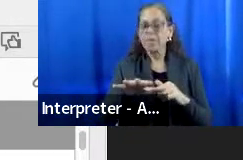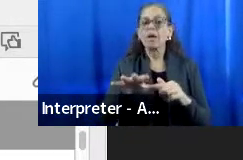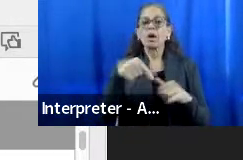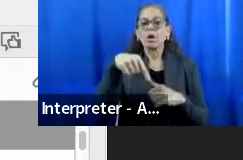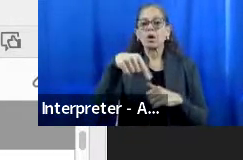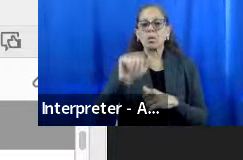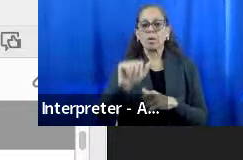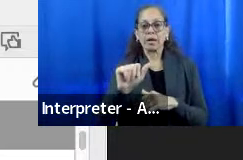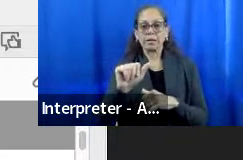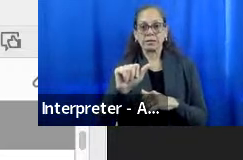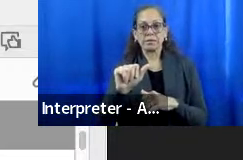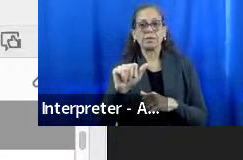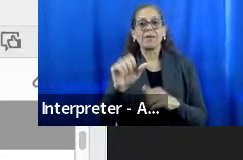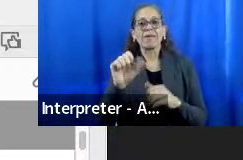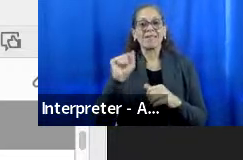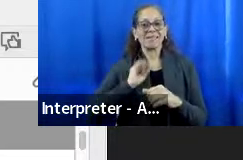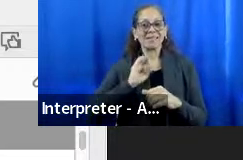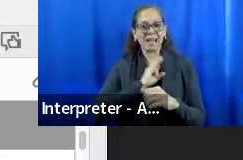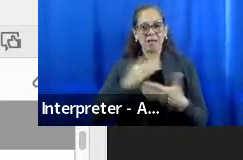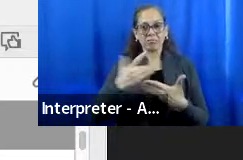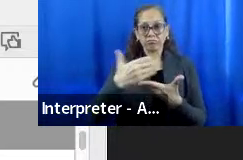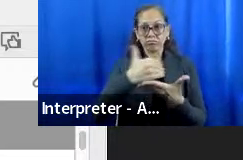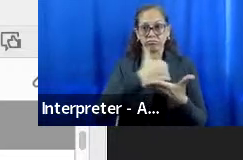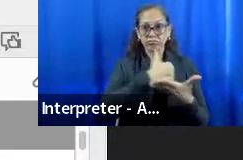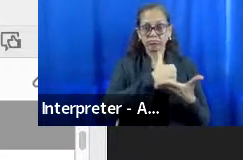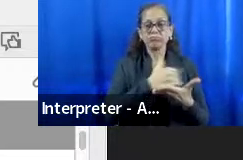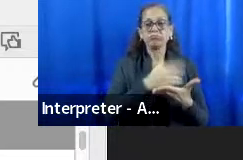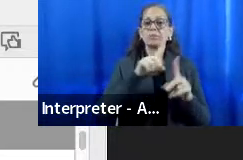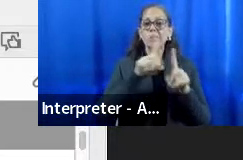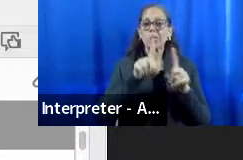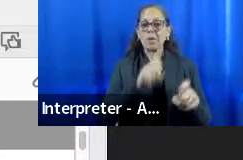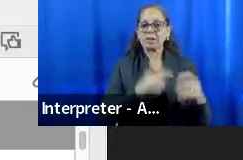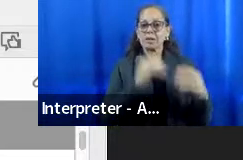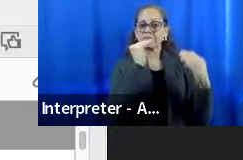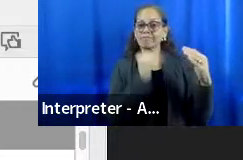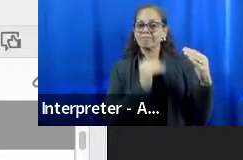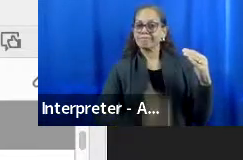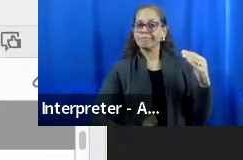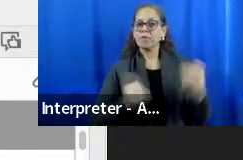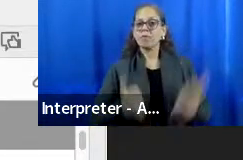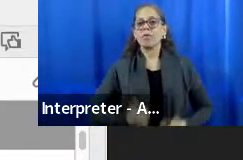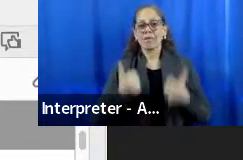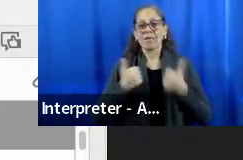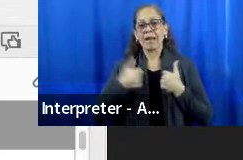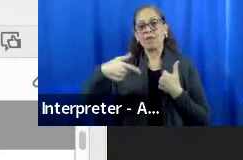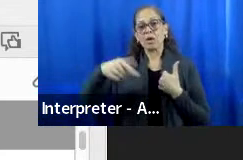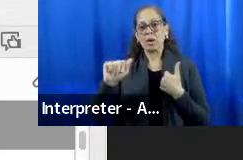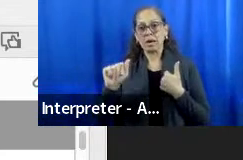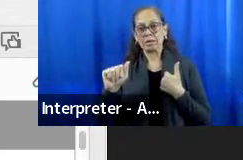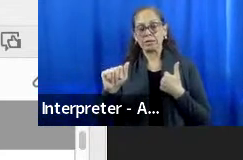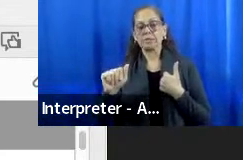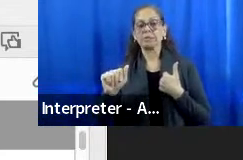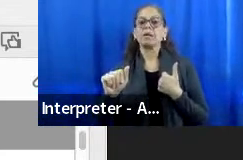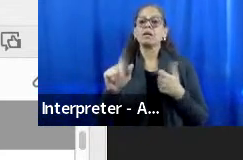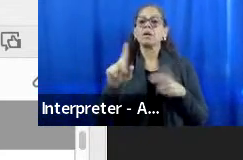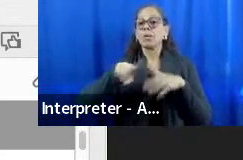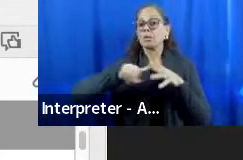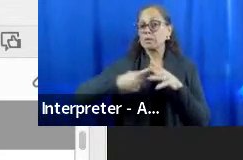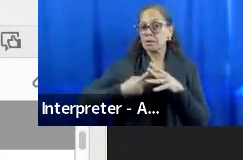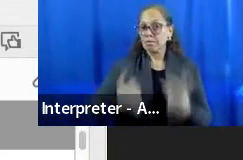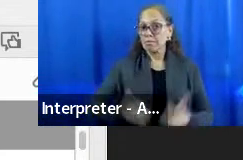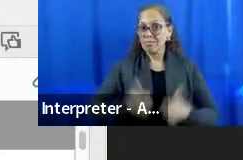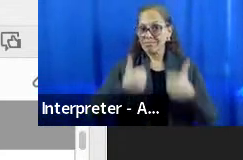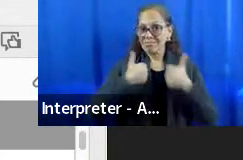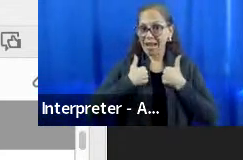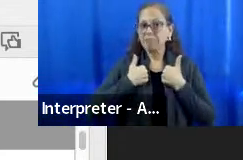feature. Staff will collect the questions and queue them up for the live Q&A session. When we start the live Q&A portion